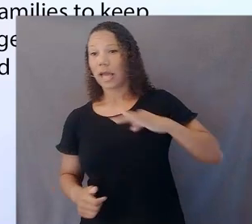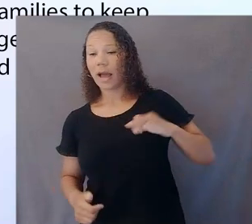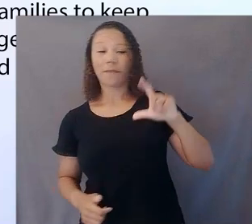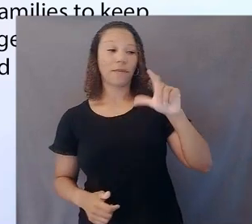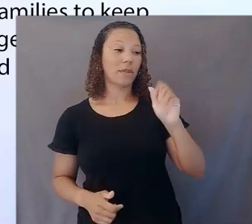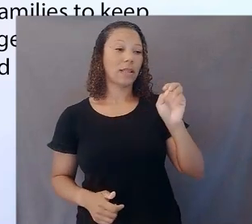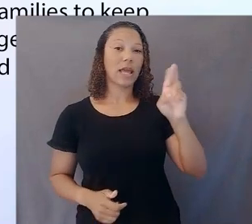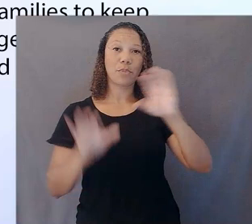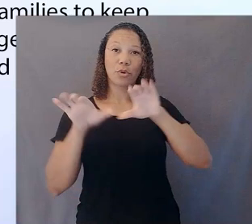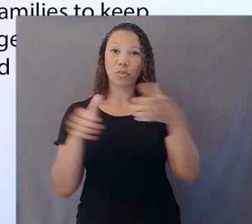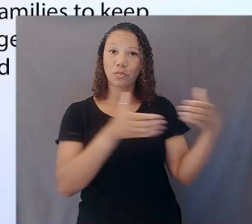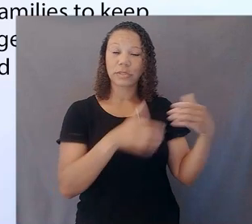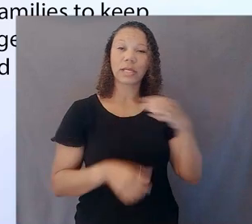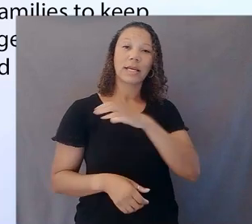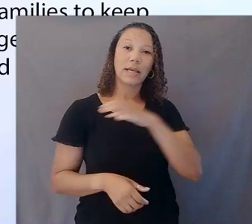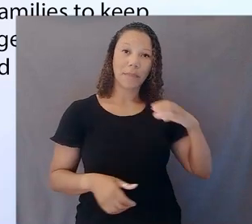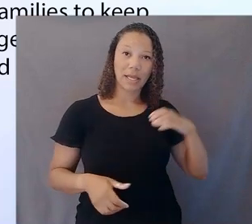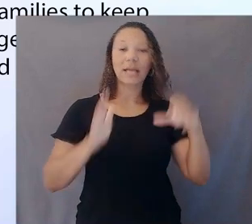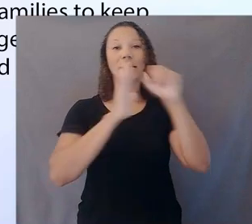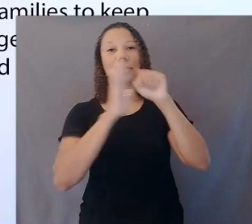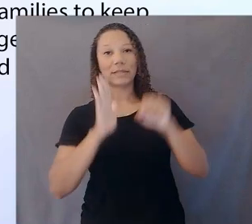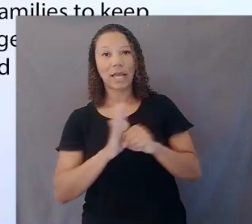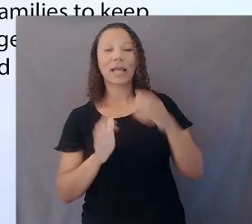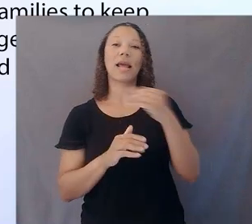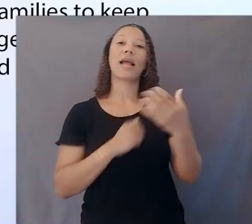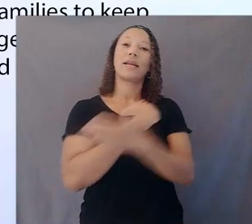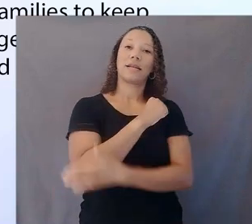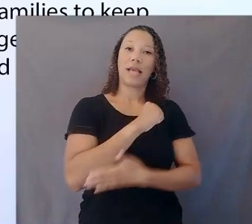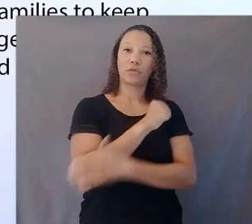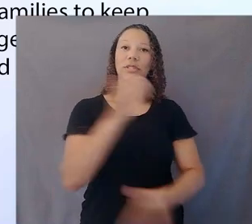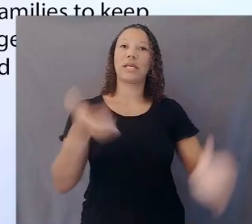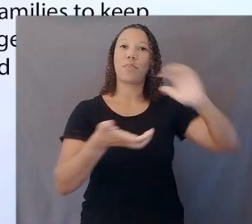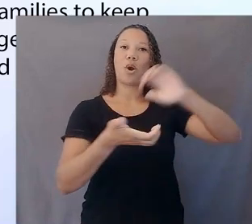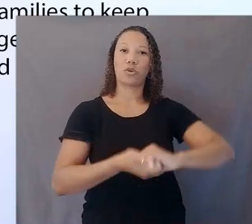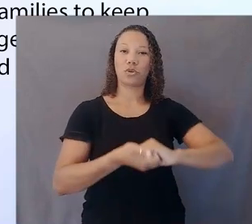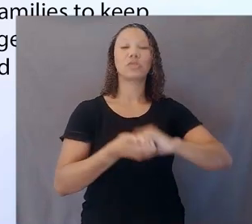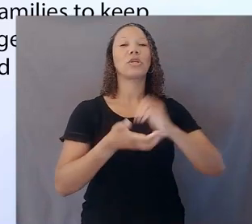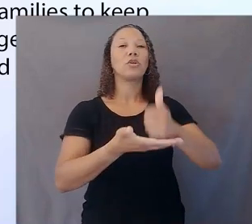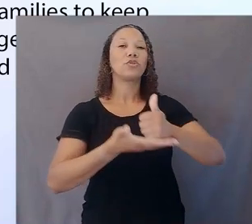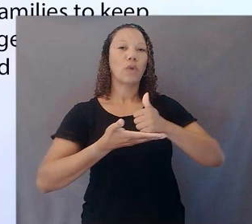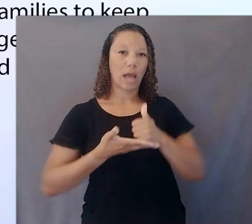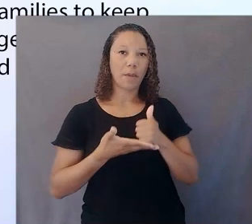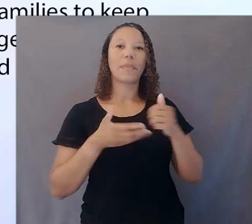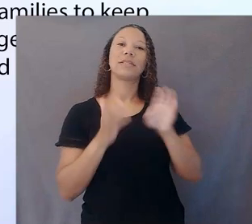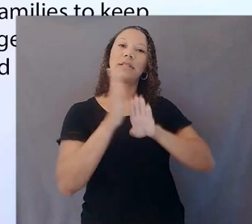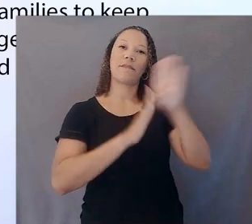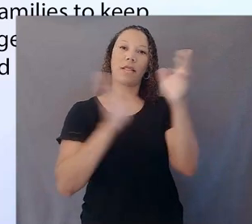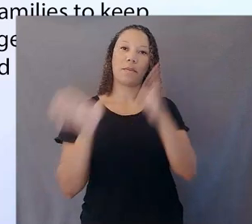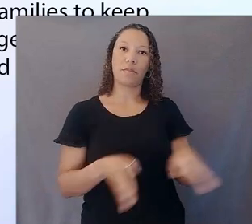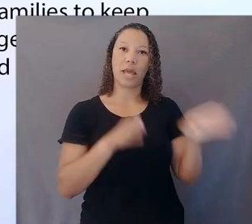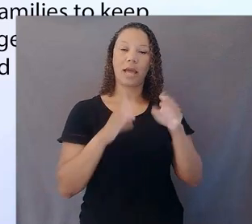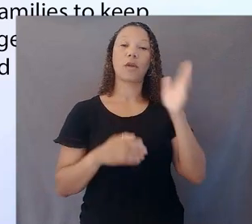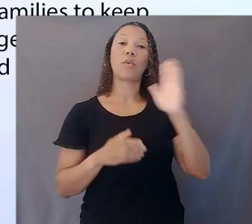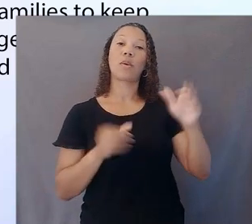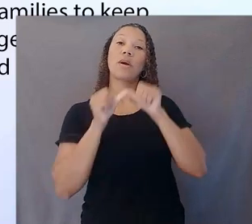our community, the state, and our county partners in helping us reach this point. We will continue to